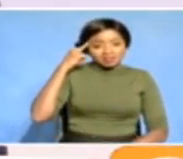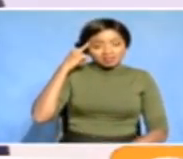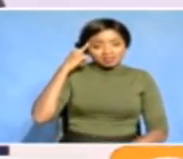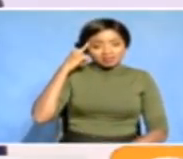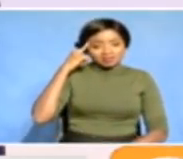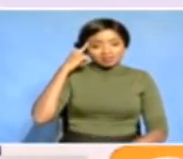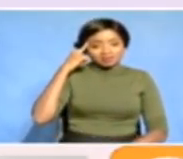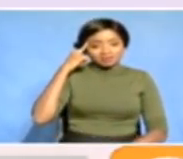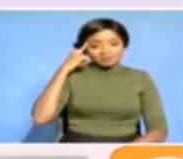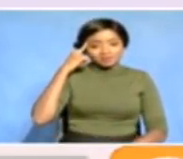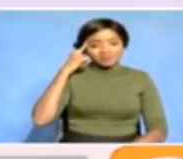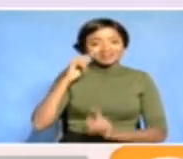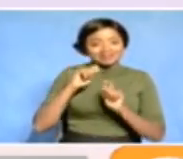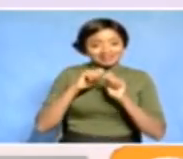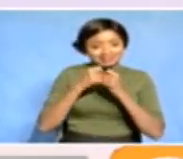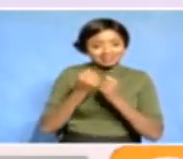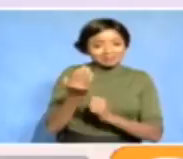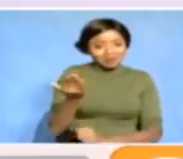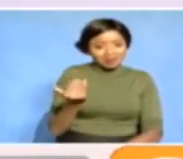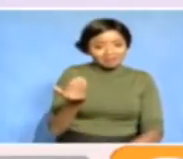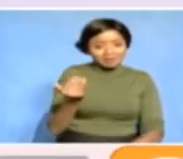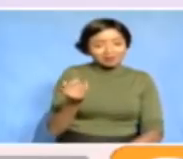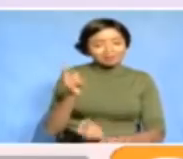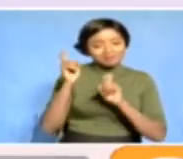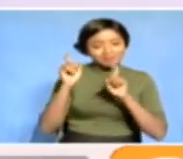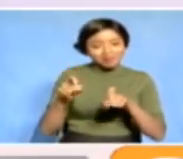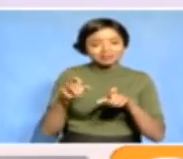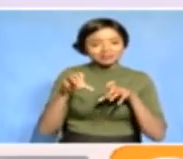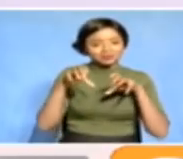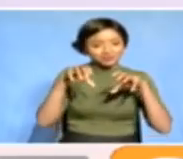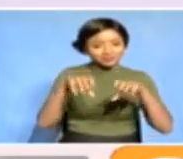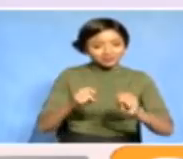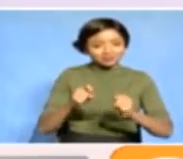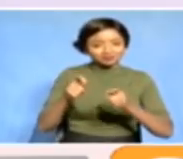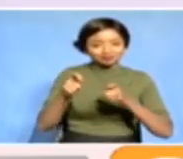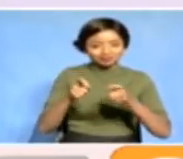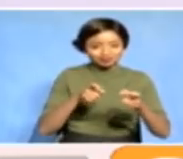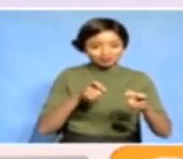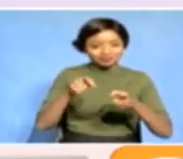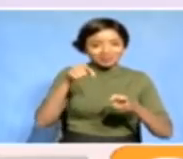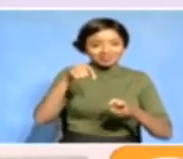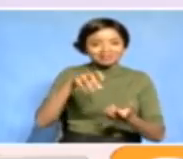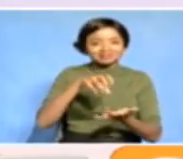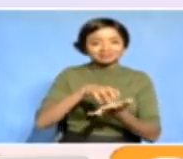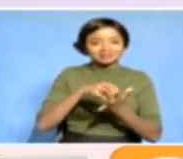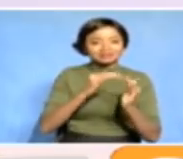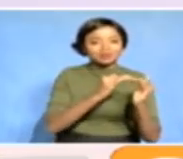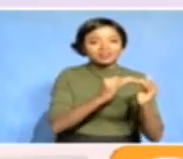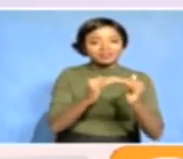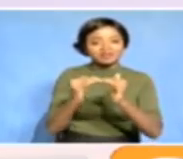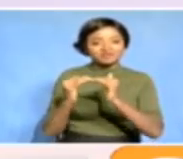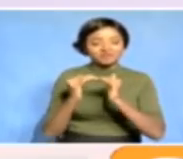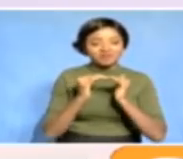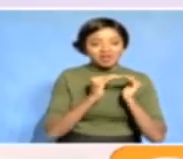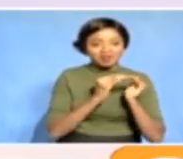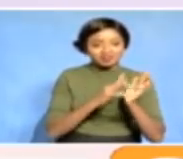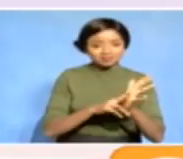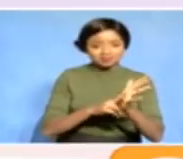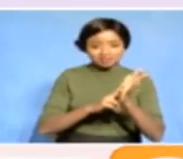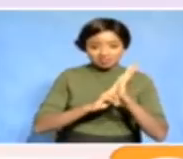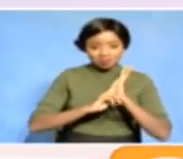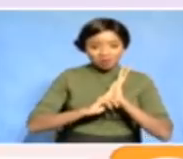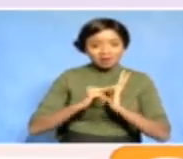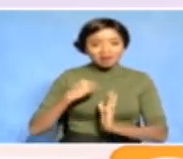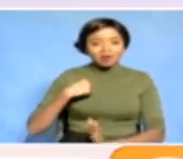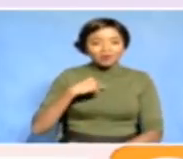team should be able to handle this matter with the fairness required, so that we do